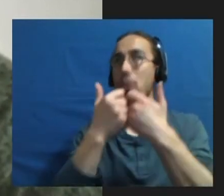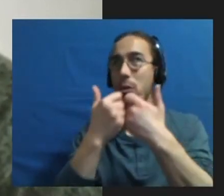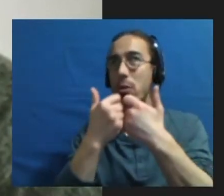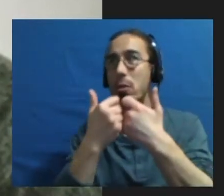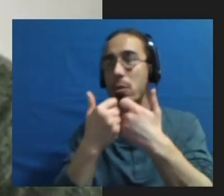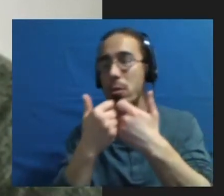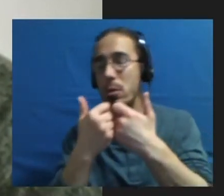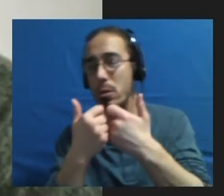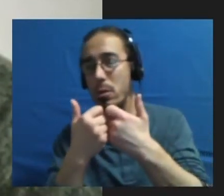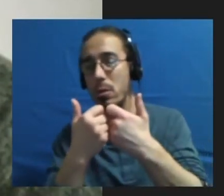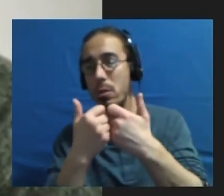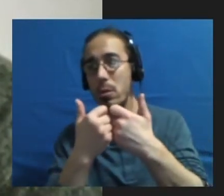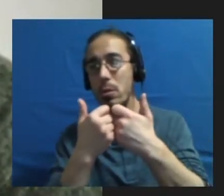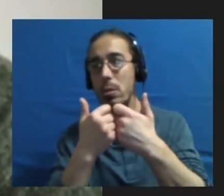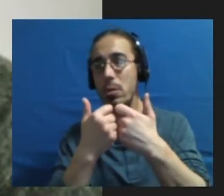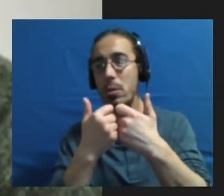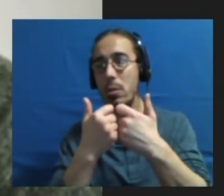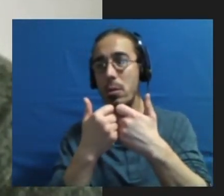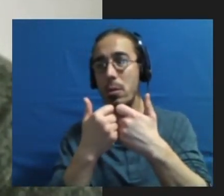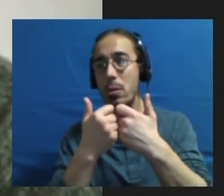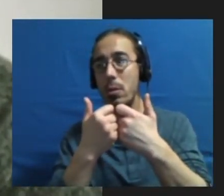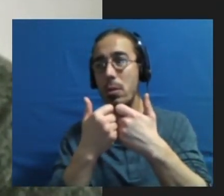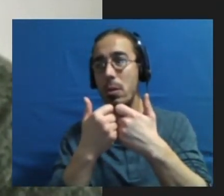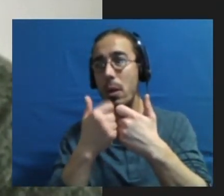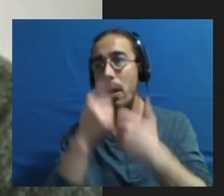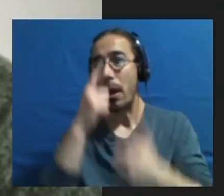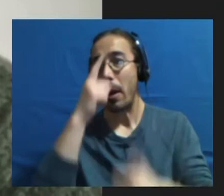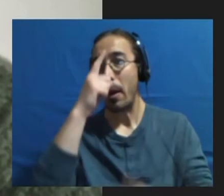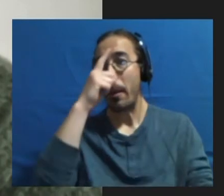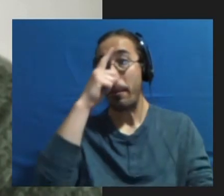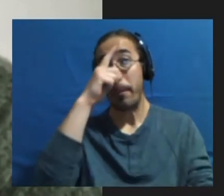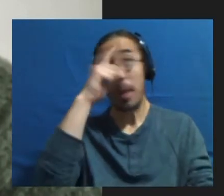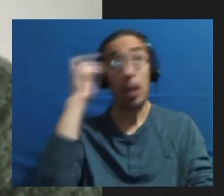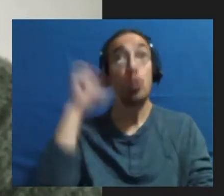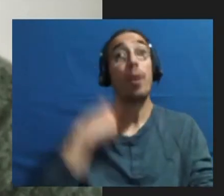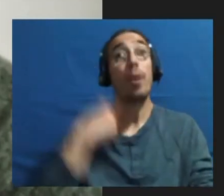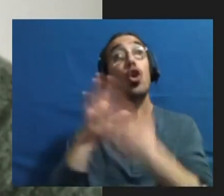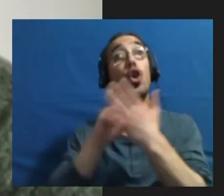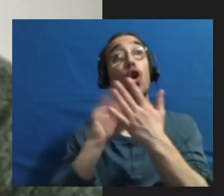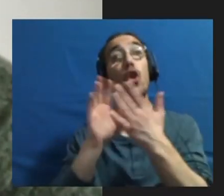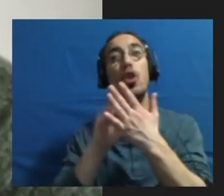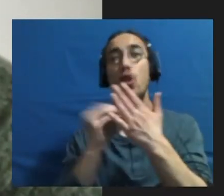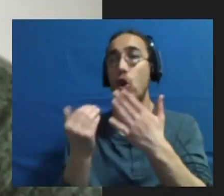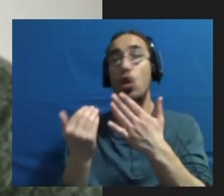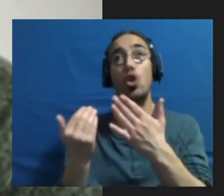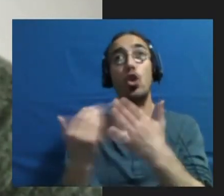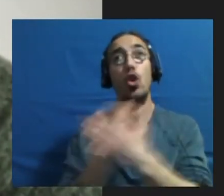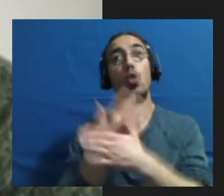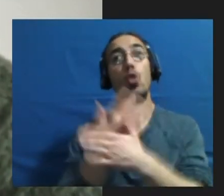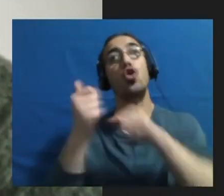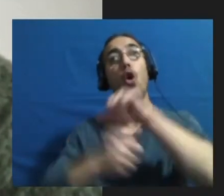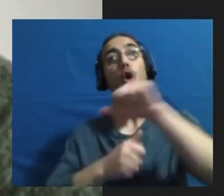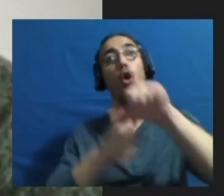not only are you having to learn these social nuances